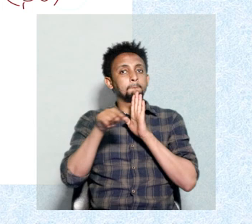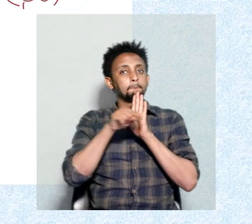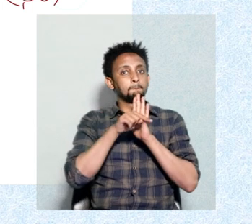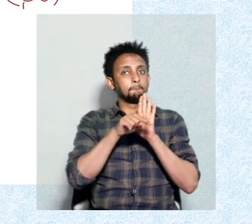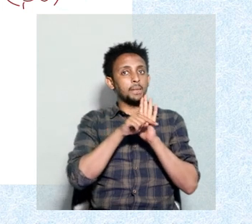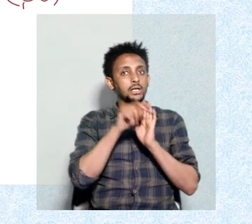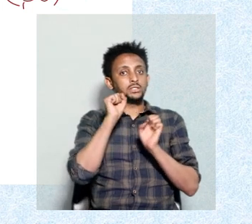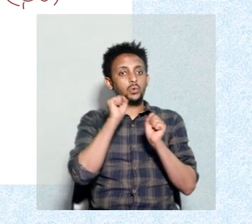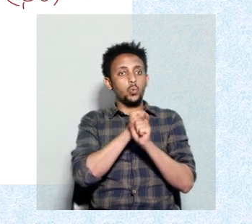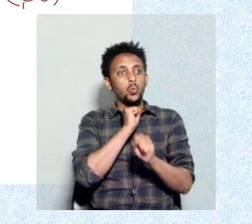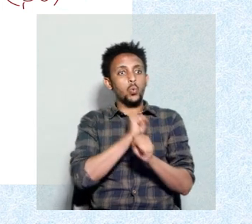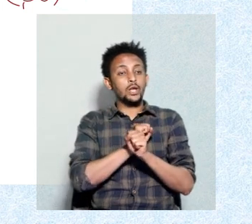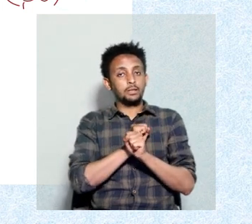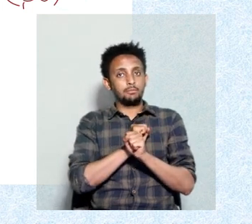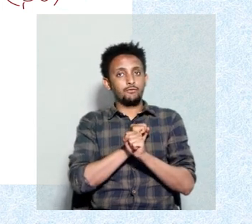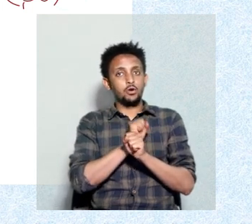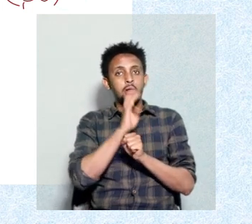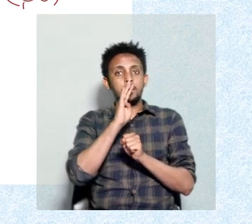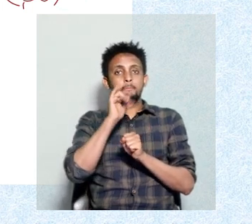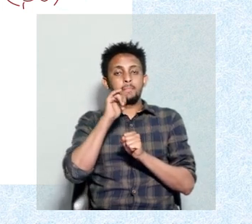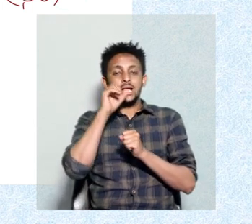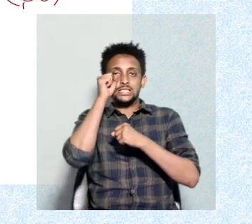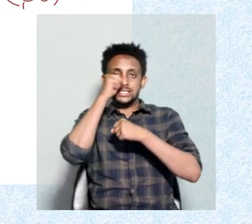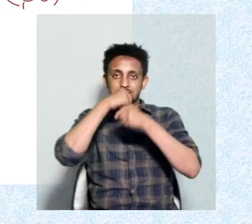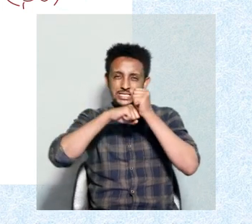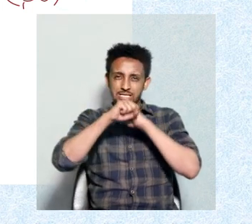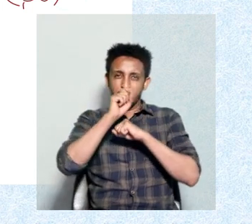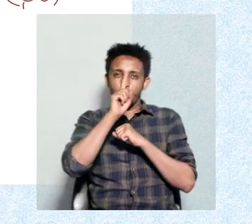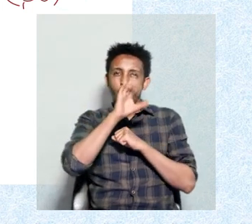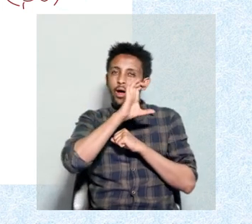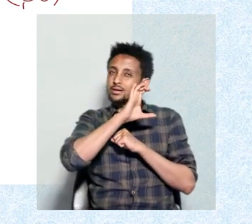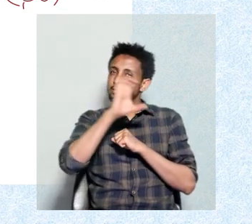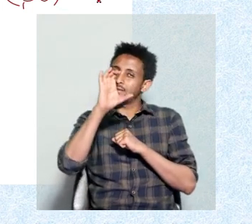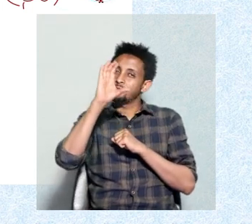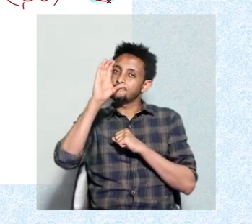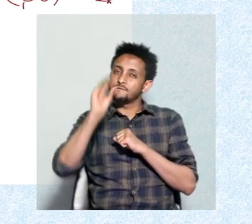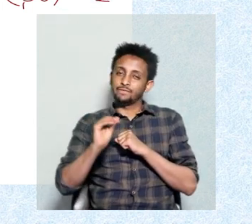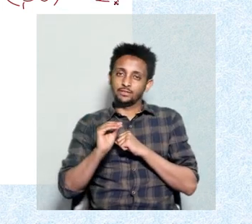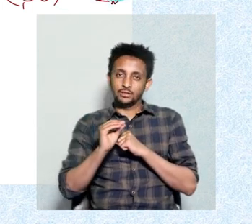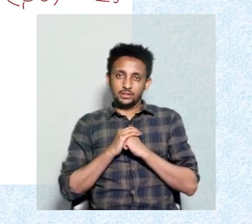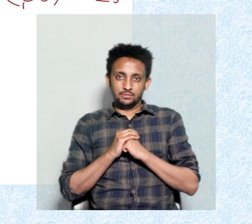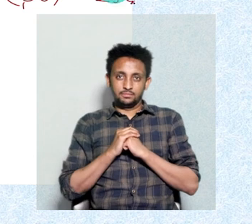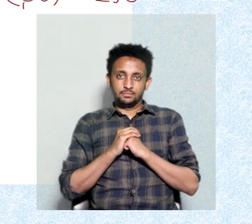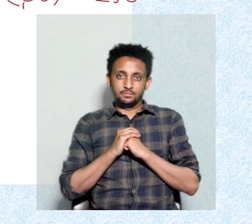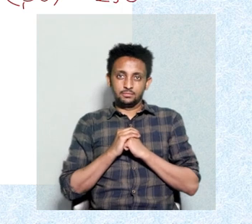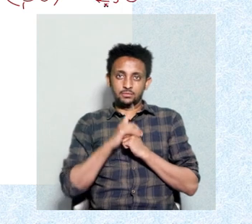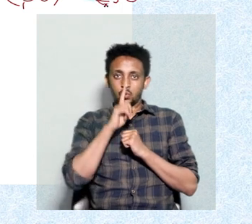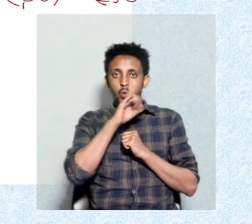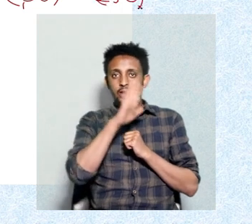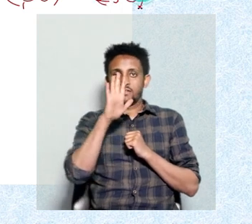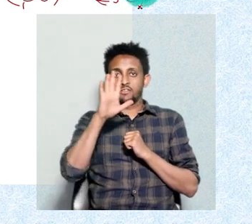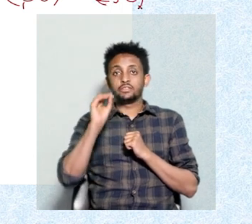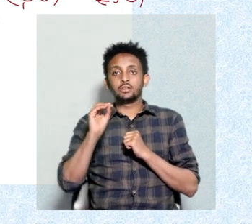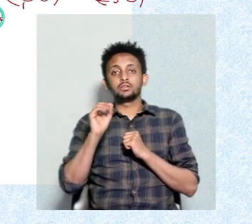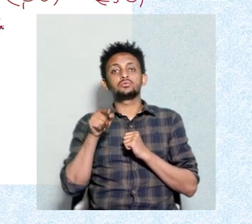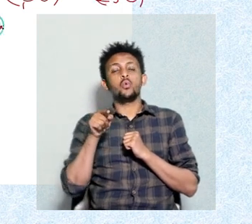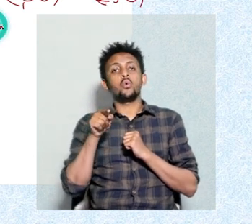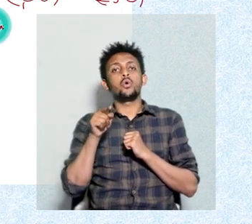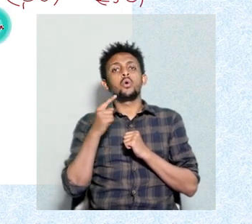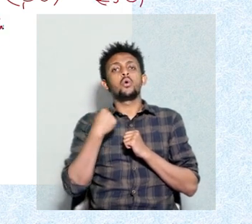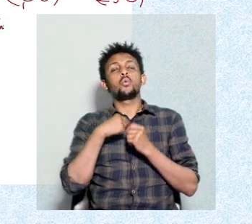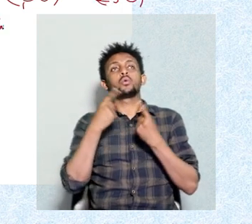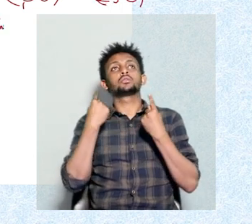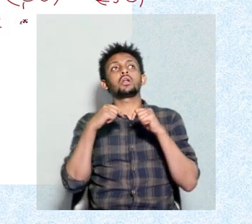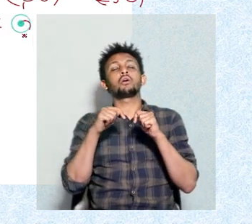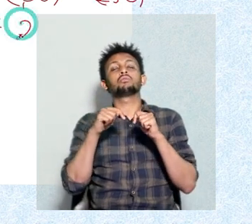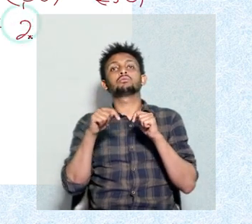minus the work performed by the system is 150. So that when you are